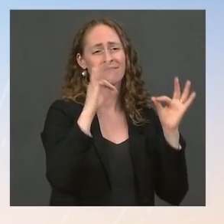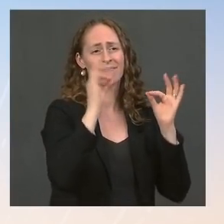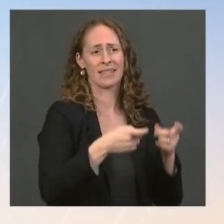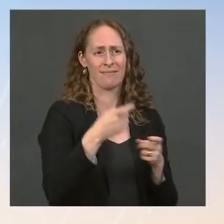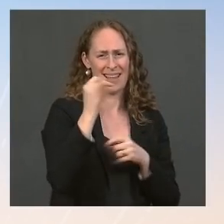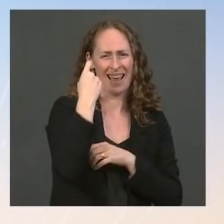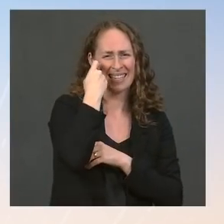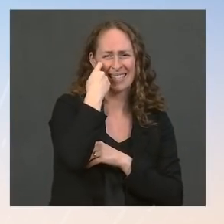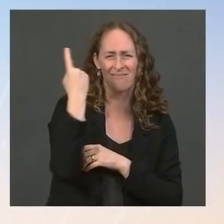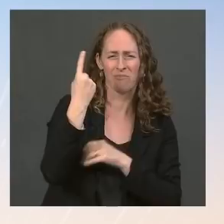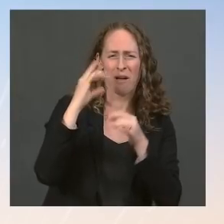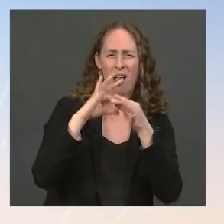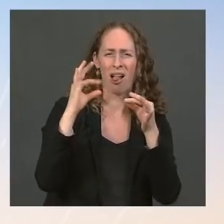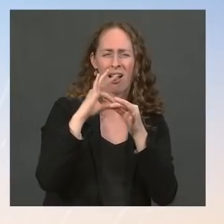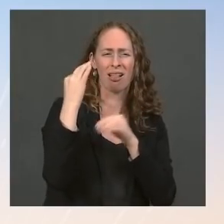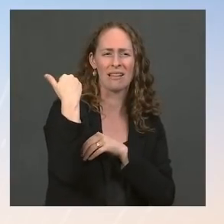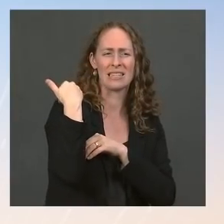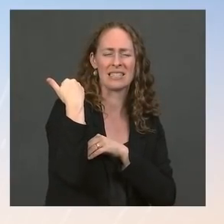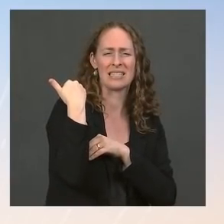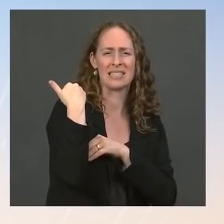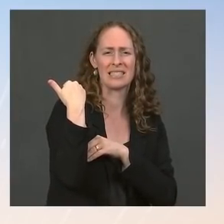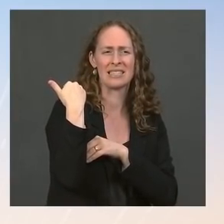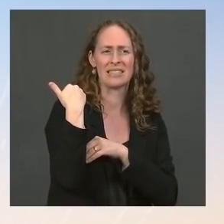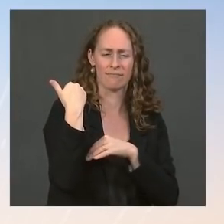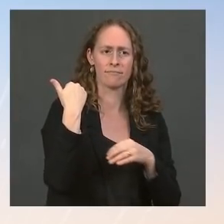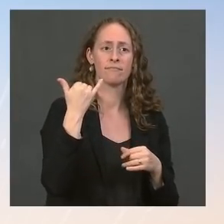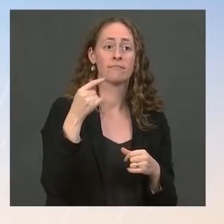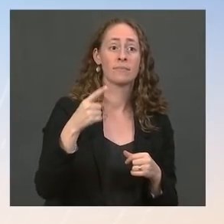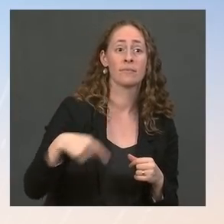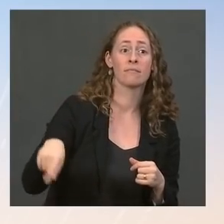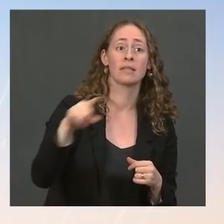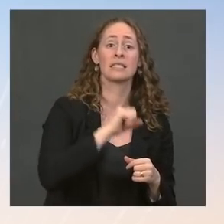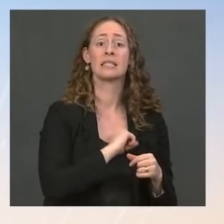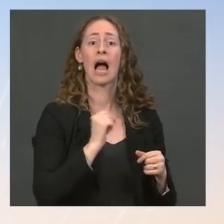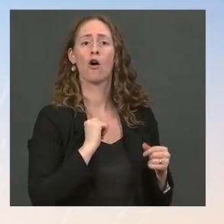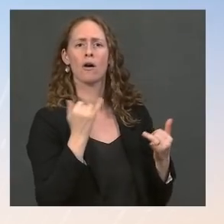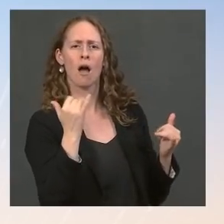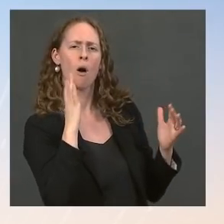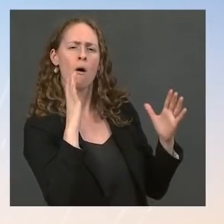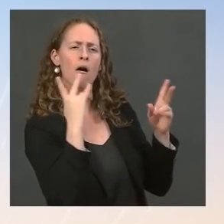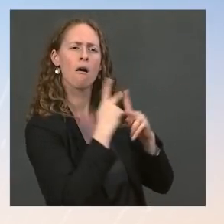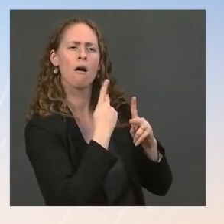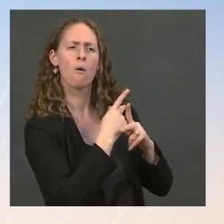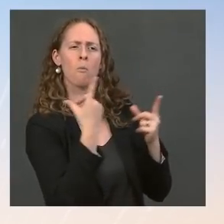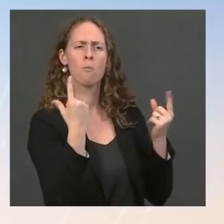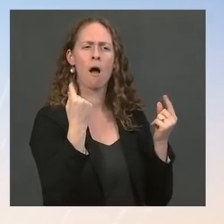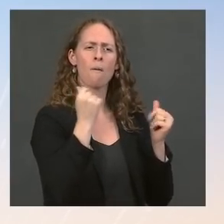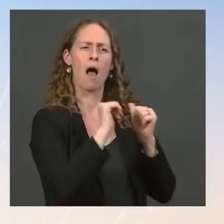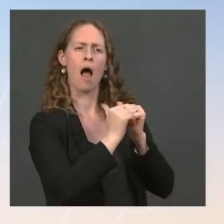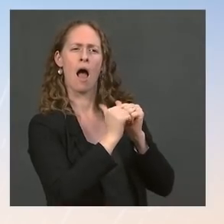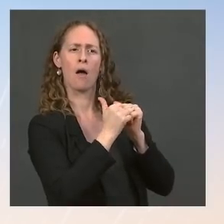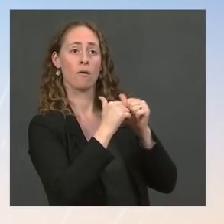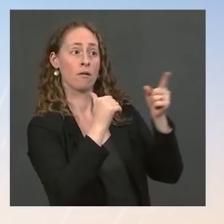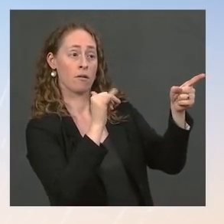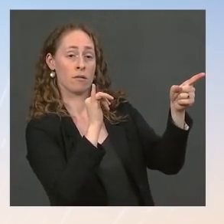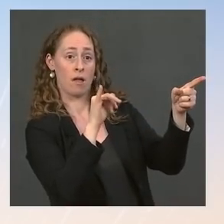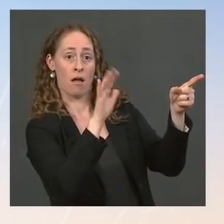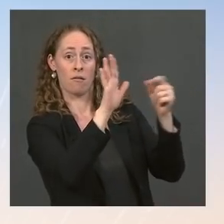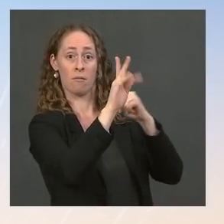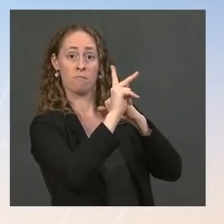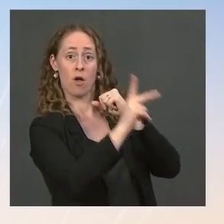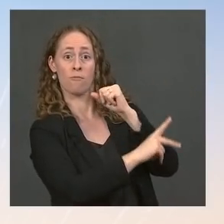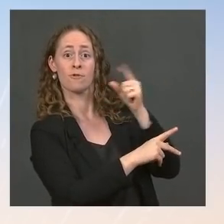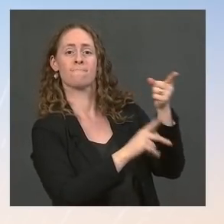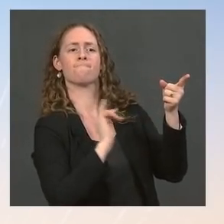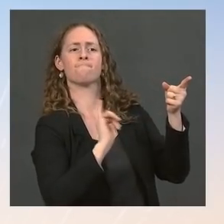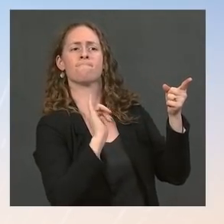And certainly it's a reflection of the fact that senators went back to look for another option that could be accepted by the parliamentarian. But these